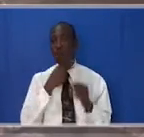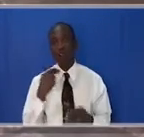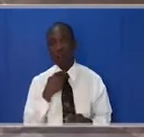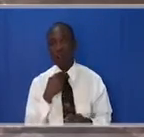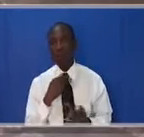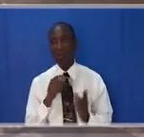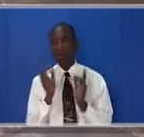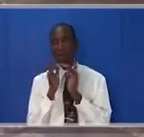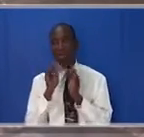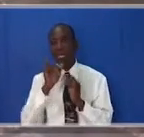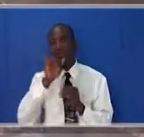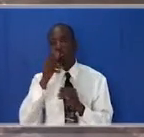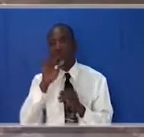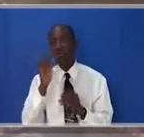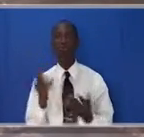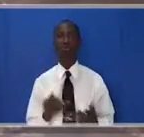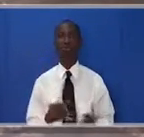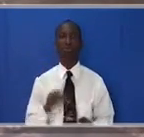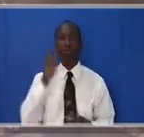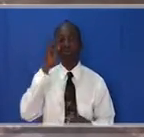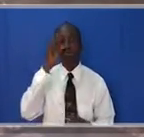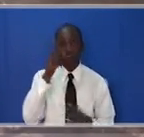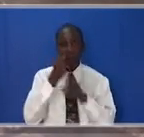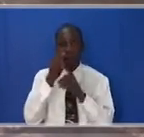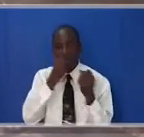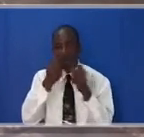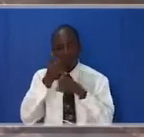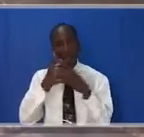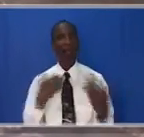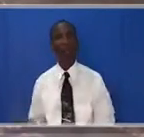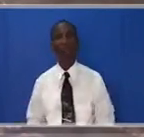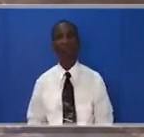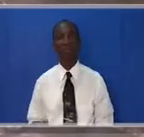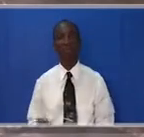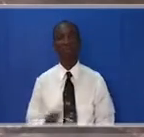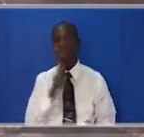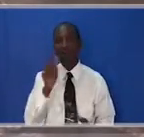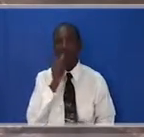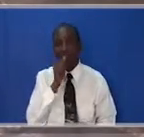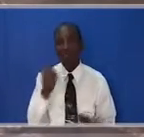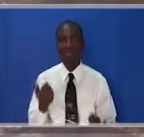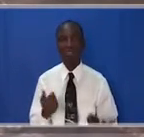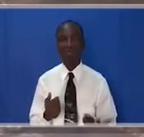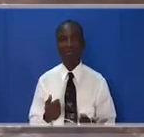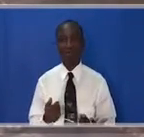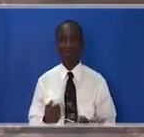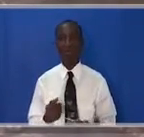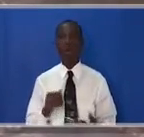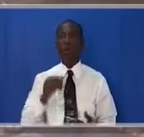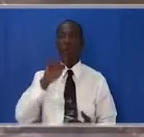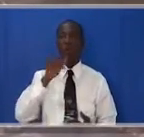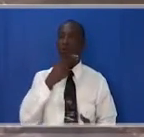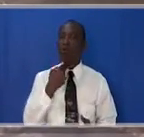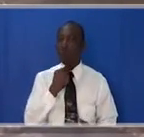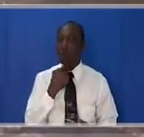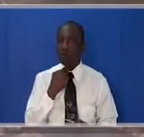aya na mon sakra ene nimpa so ma ko di asofo atrofo etisa echi omo de duro na aya